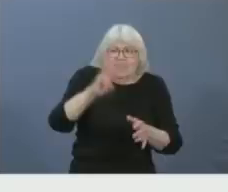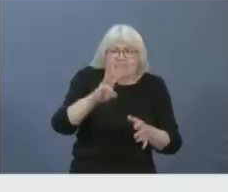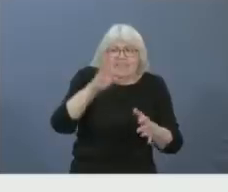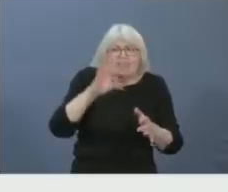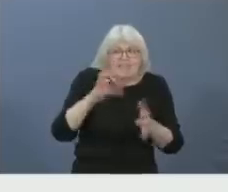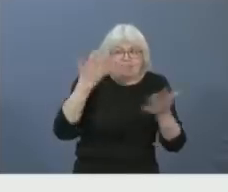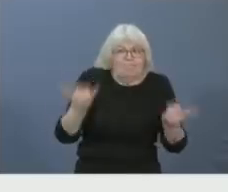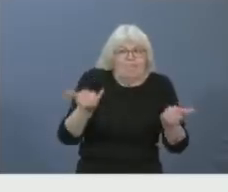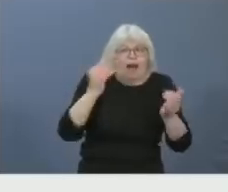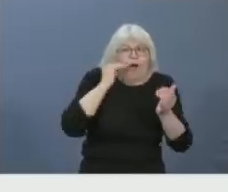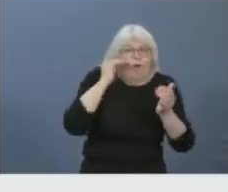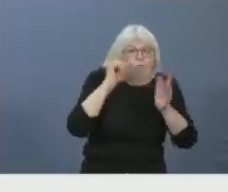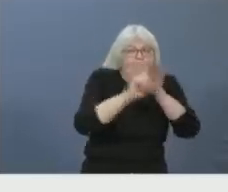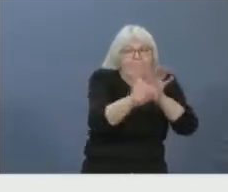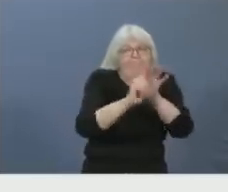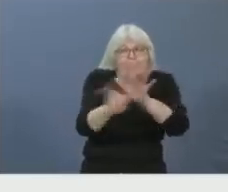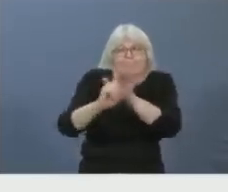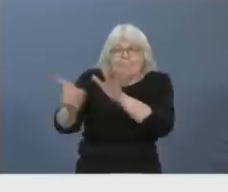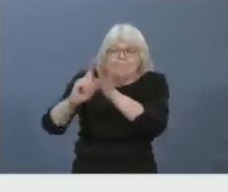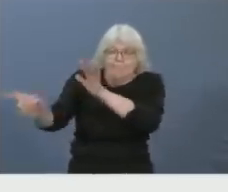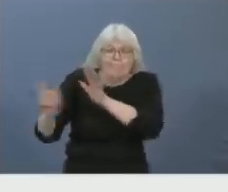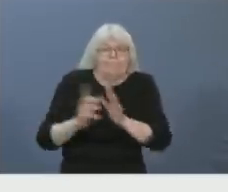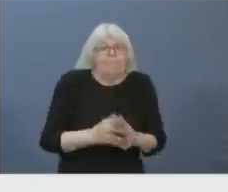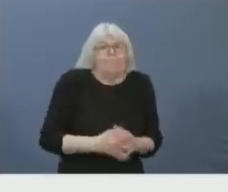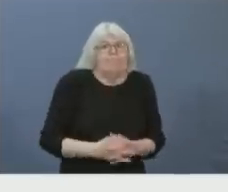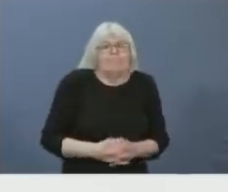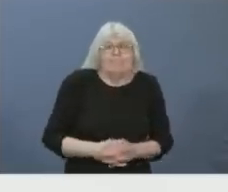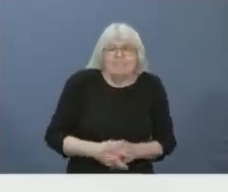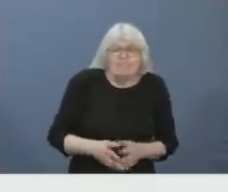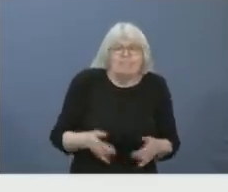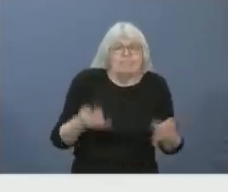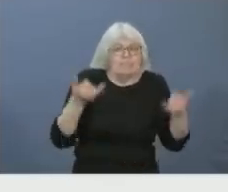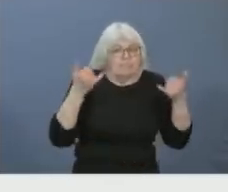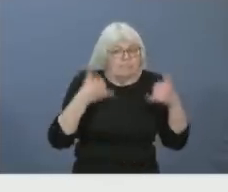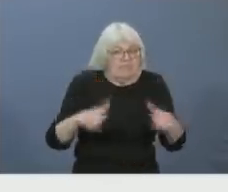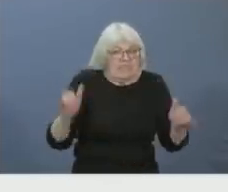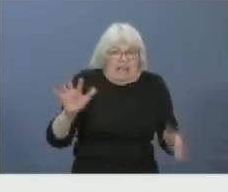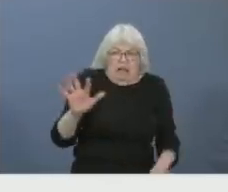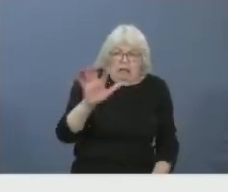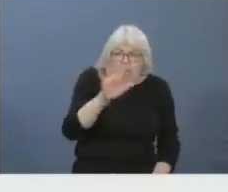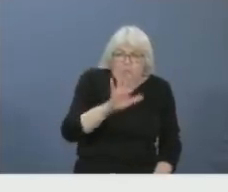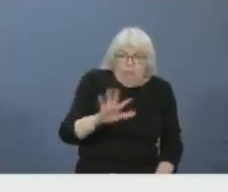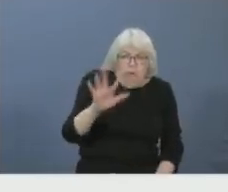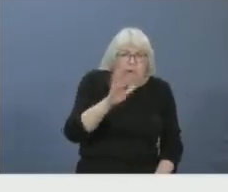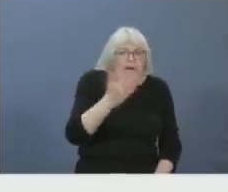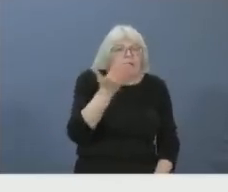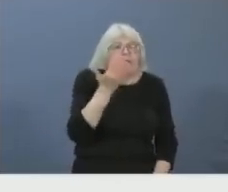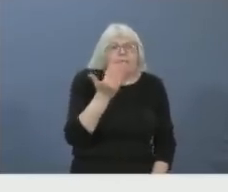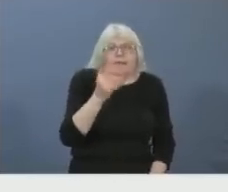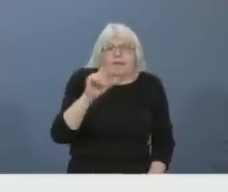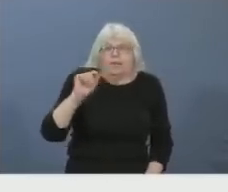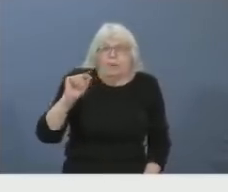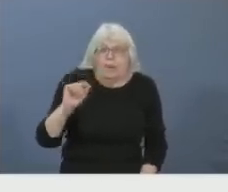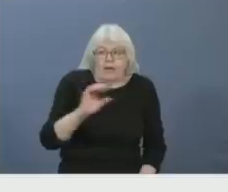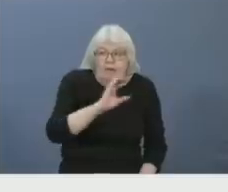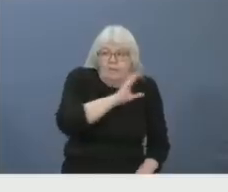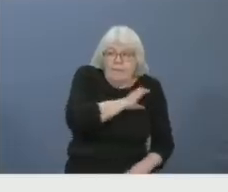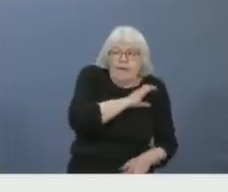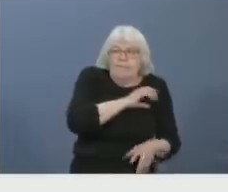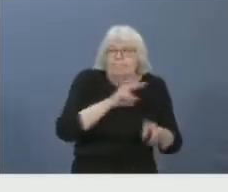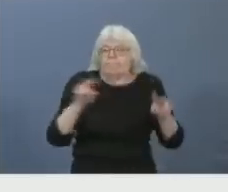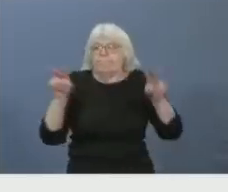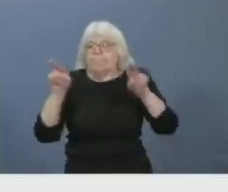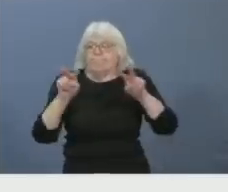County. We are maintaining a presence of approximately 15 to 20 officers who are conducting proactive patrols in the